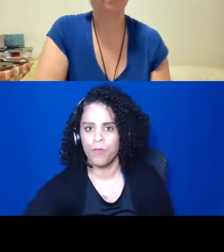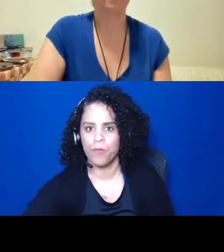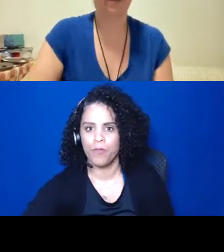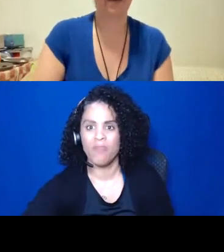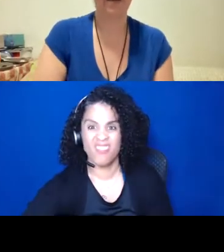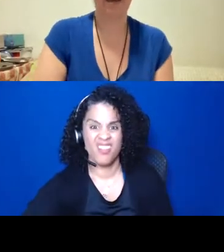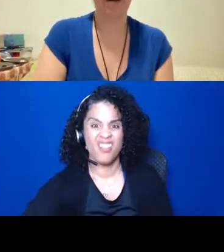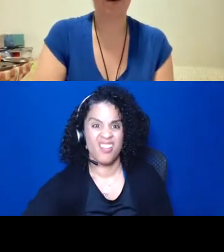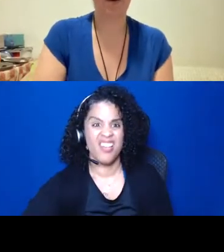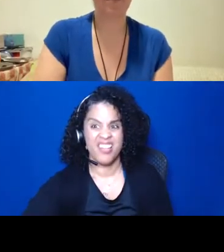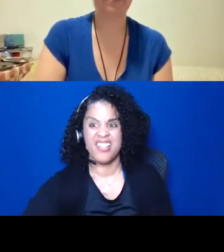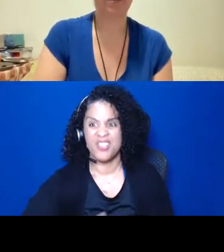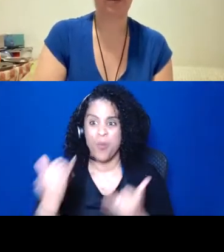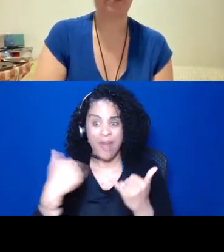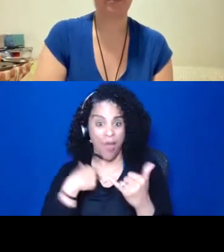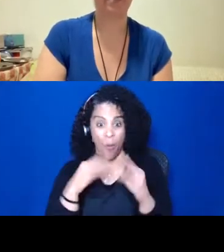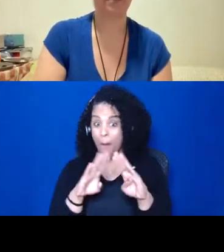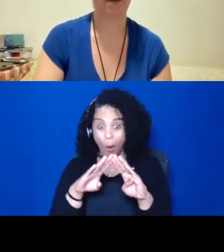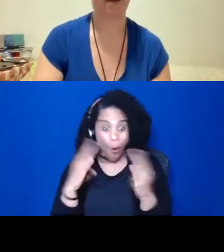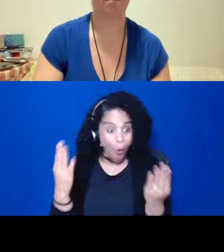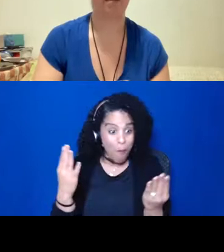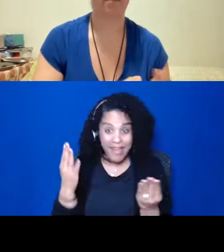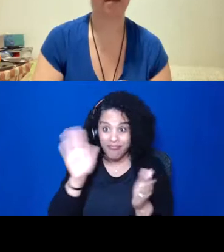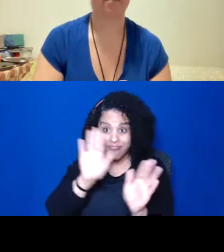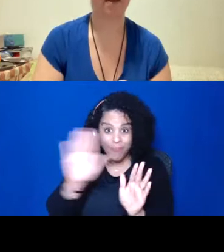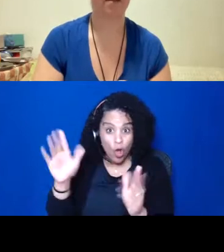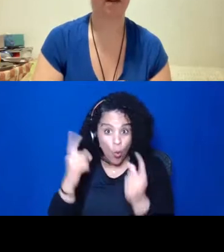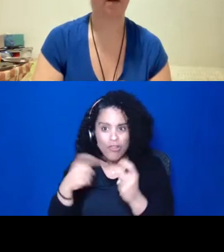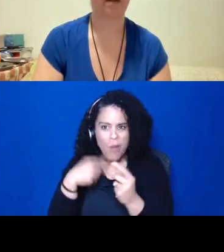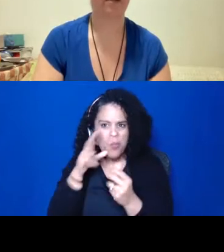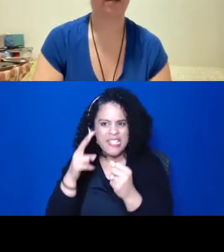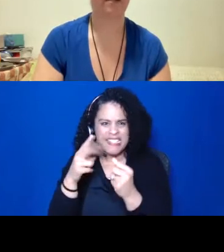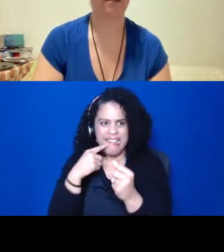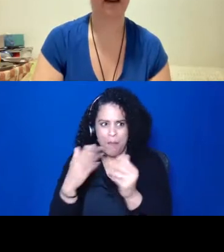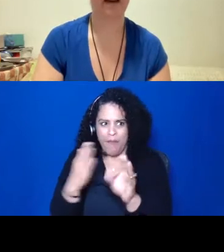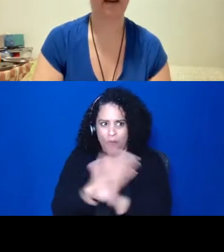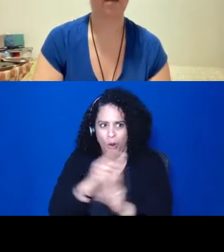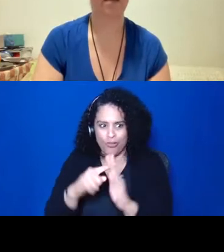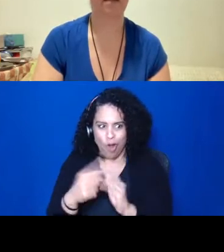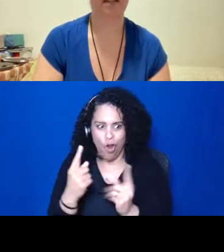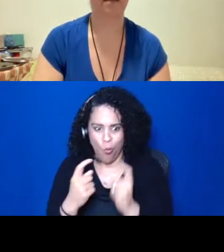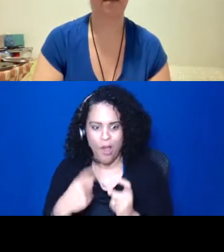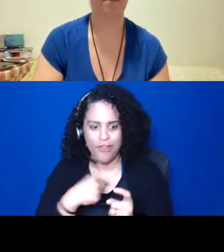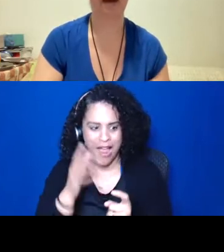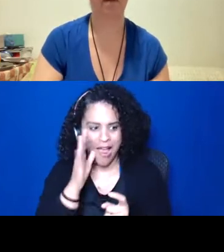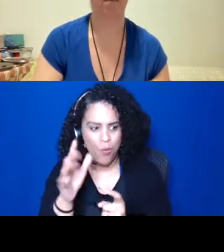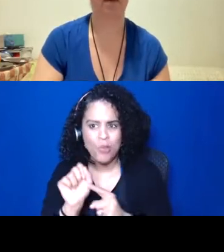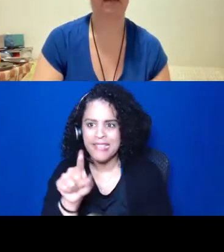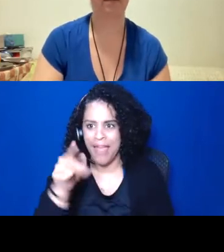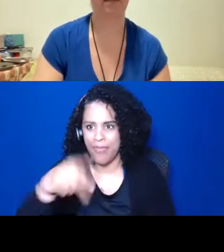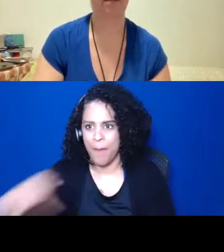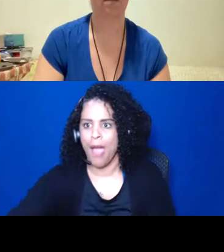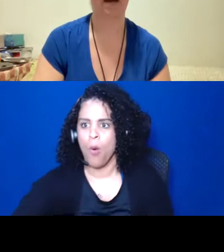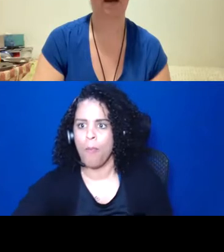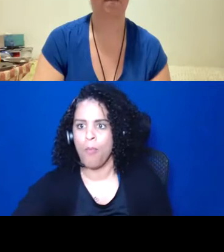So now I am open to your questions. I will say before I start questions that I will send the